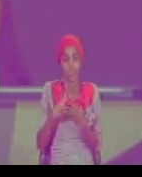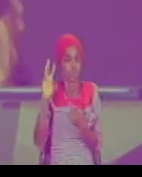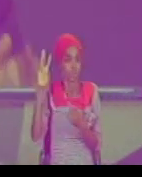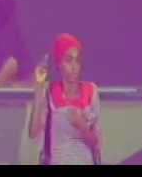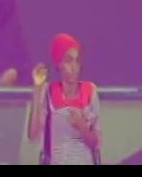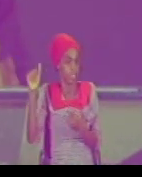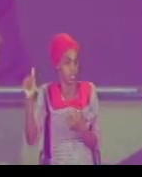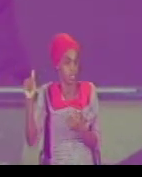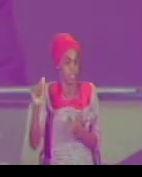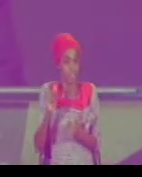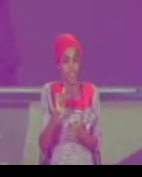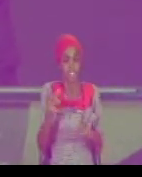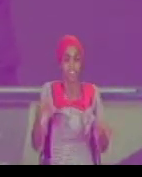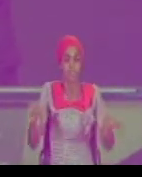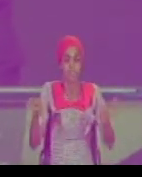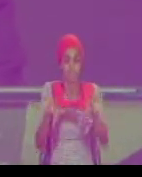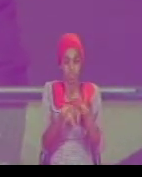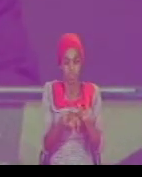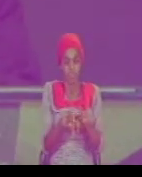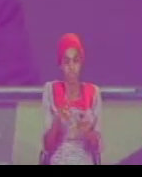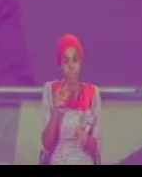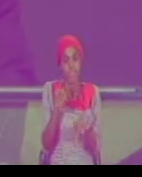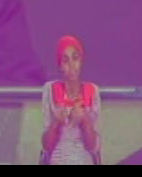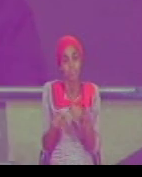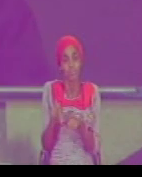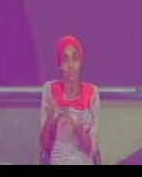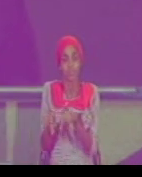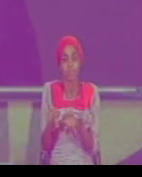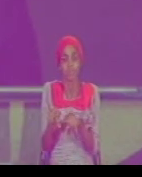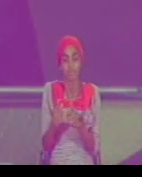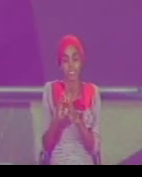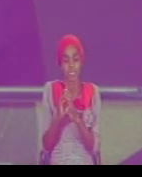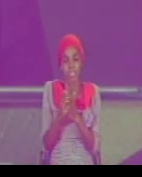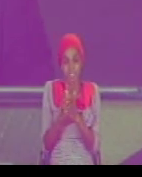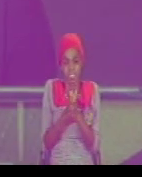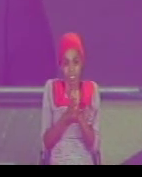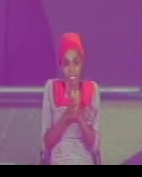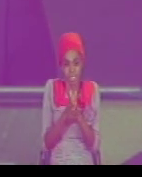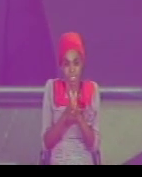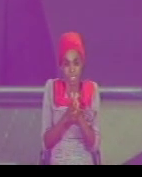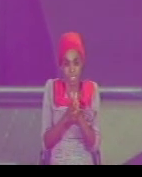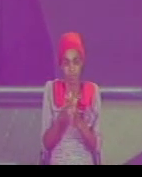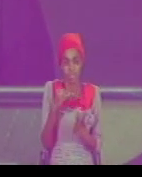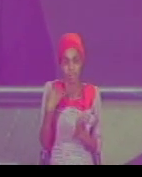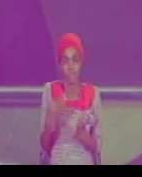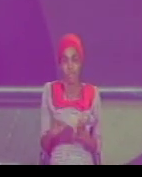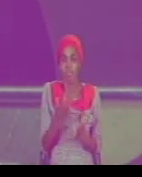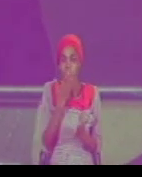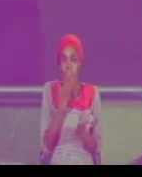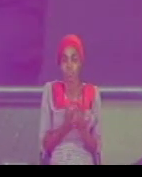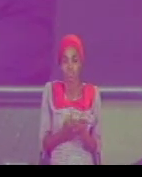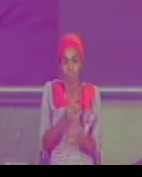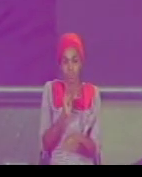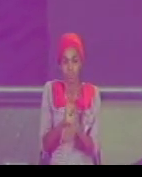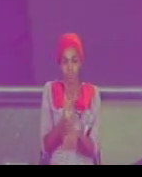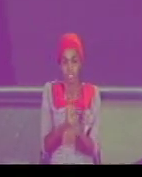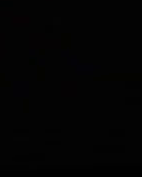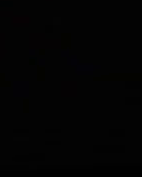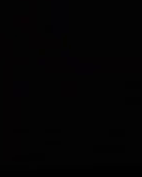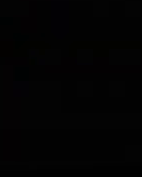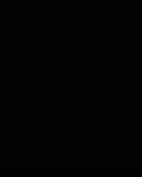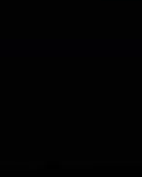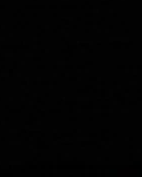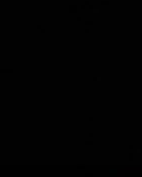a peculiar people, zealous of good works. A peculiar people, you know,